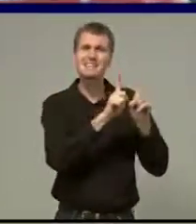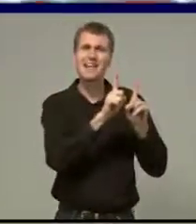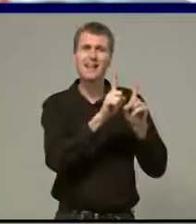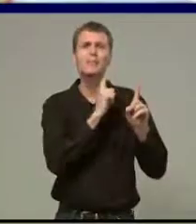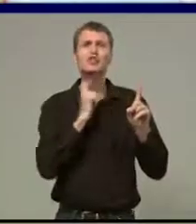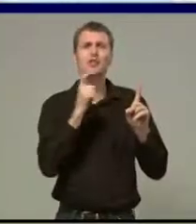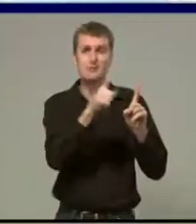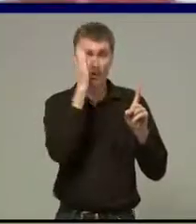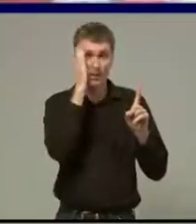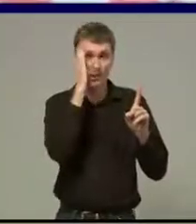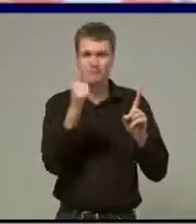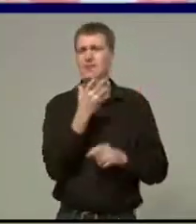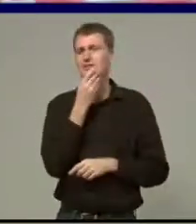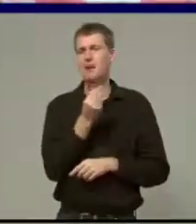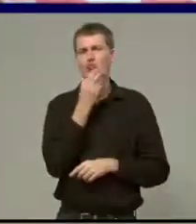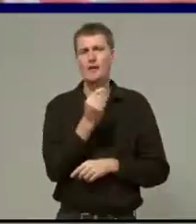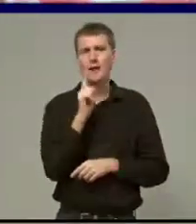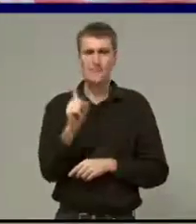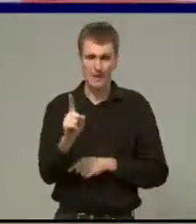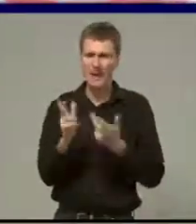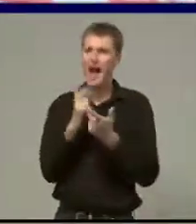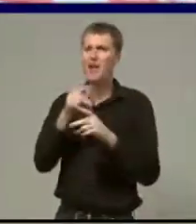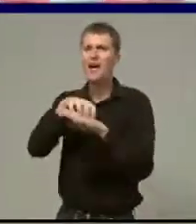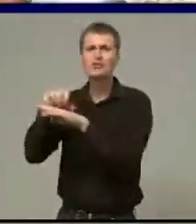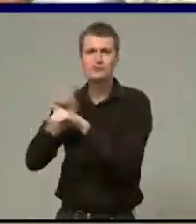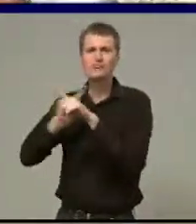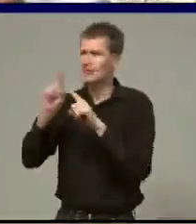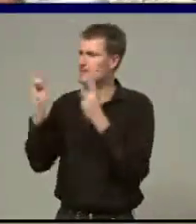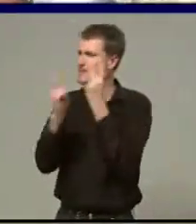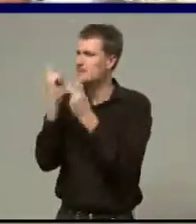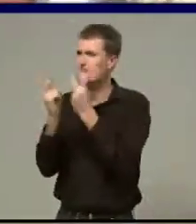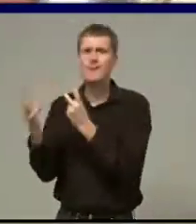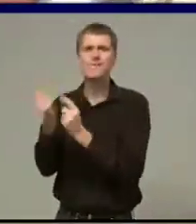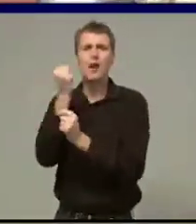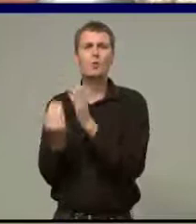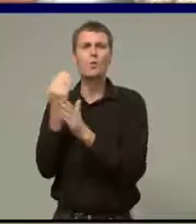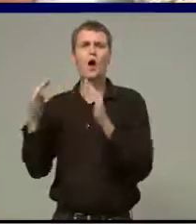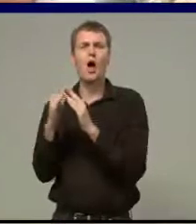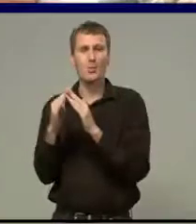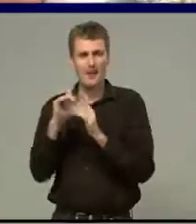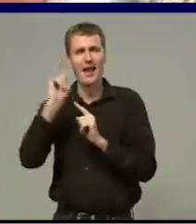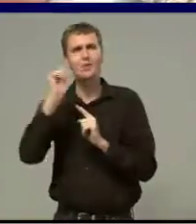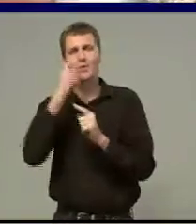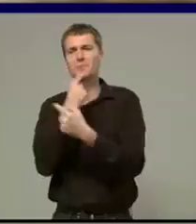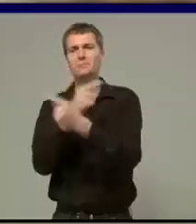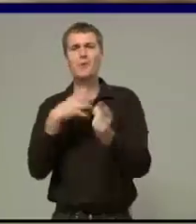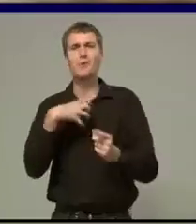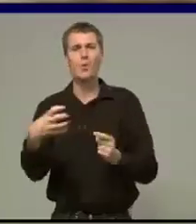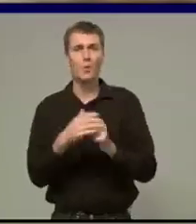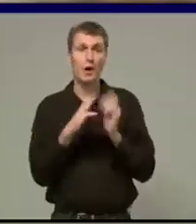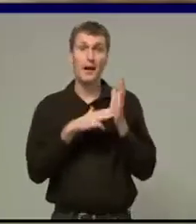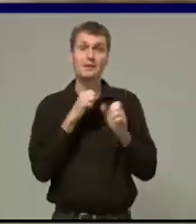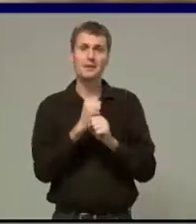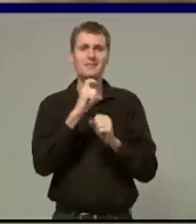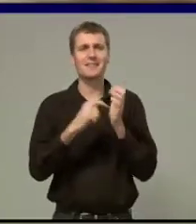but their social agencies are working to find her a home. We'll have more on this later in the week. Marcus Gibbs, CTV News. Coming